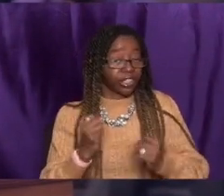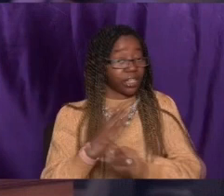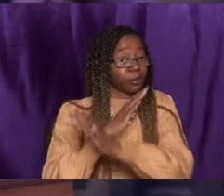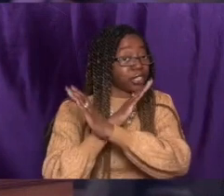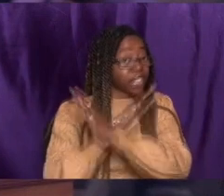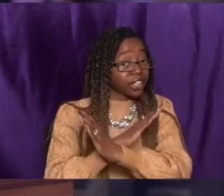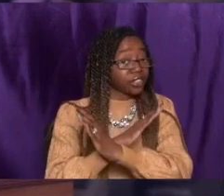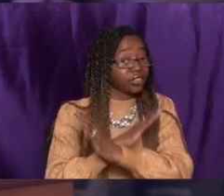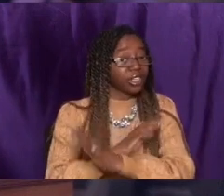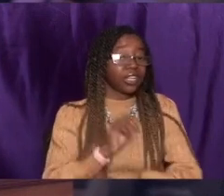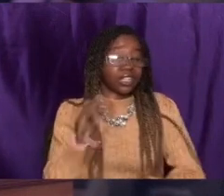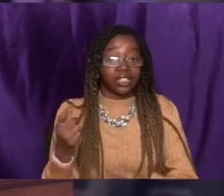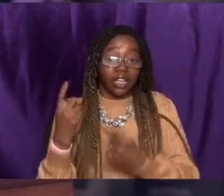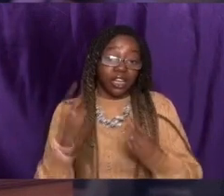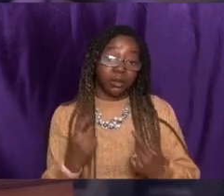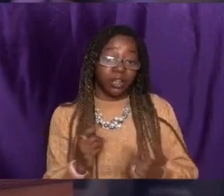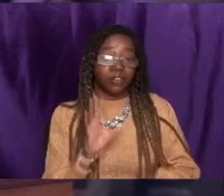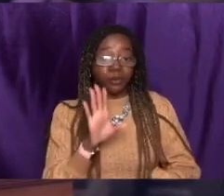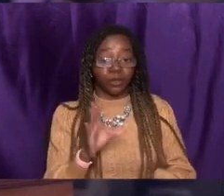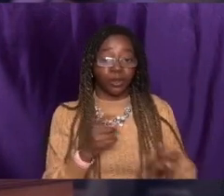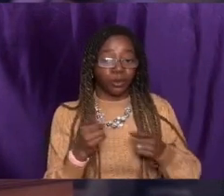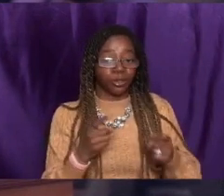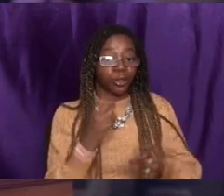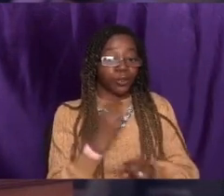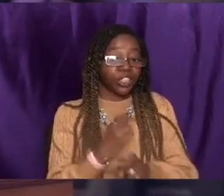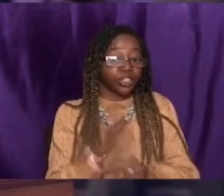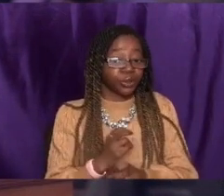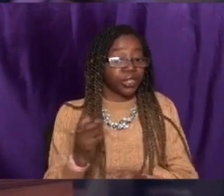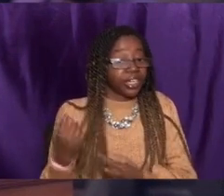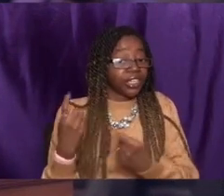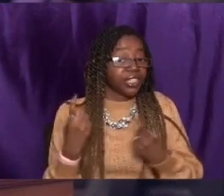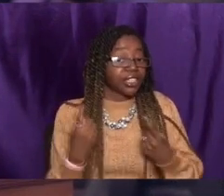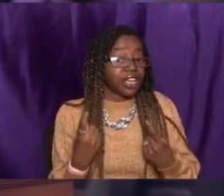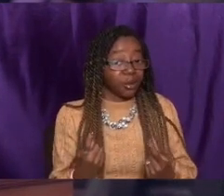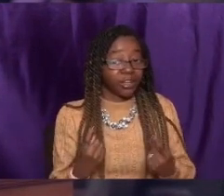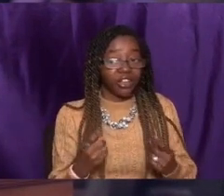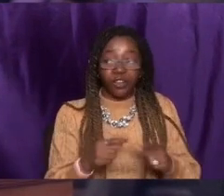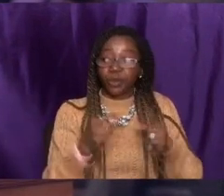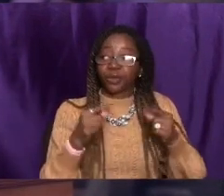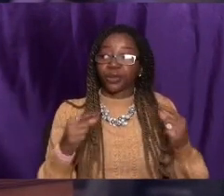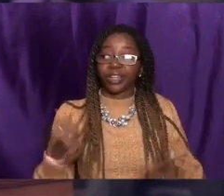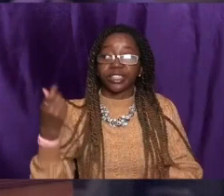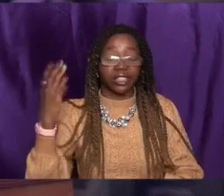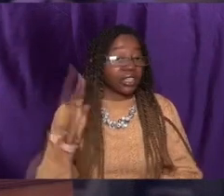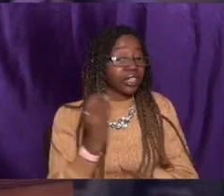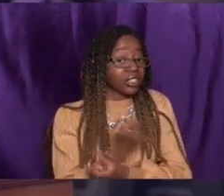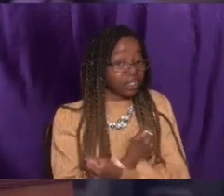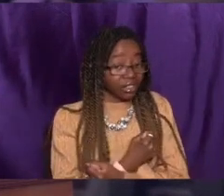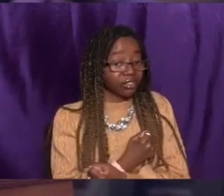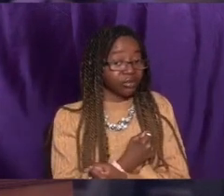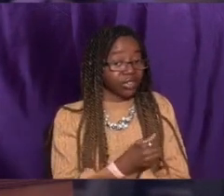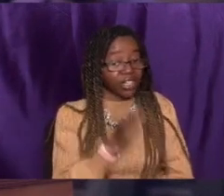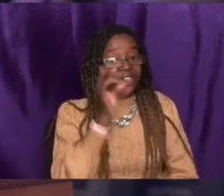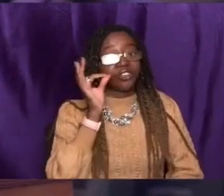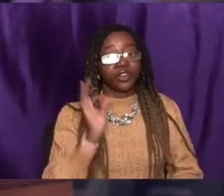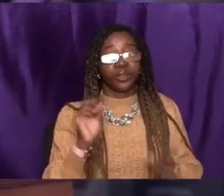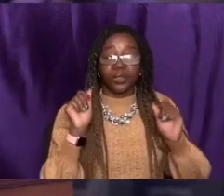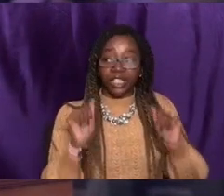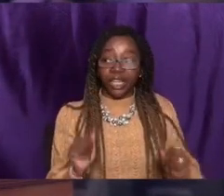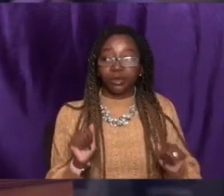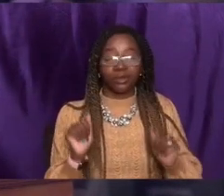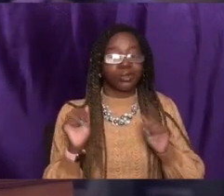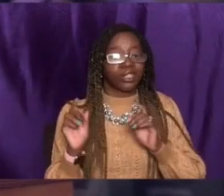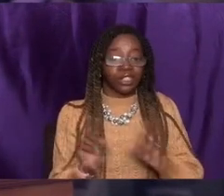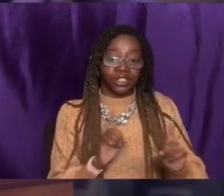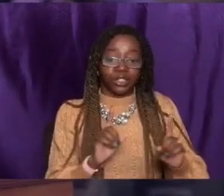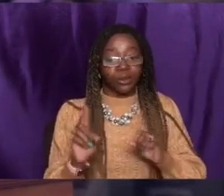Only it's not coming from your little control issue. It's coming from the greatness of God's love. Felder was able to walk with